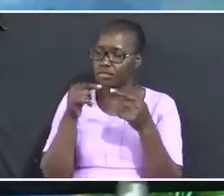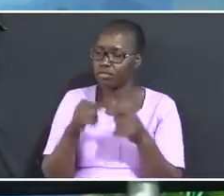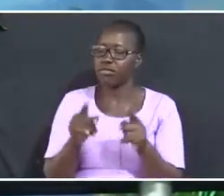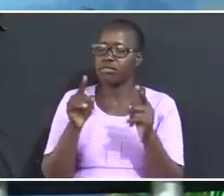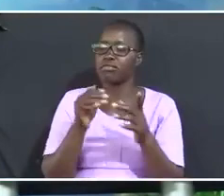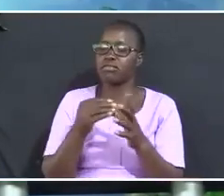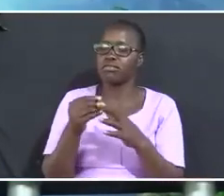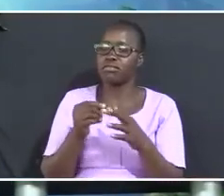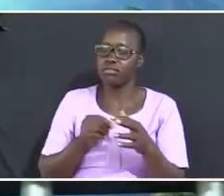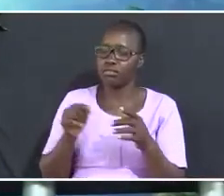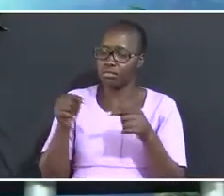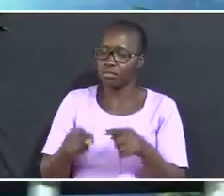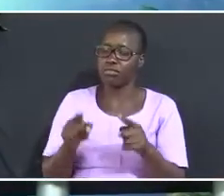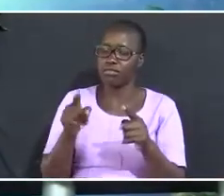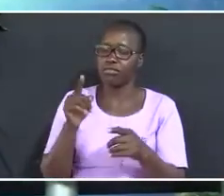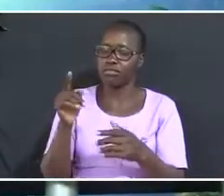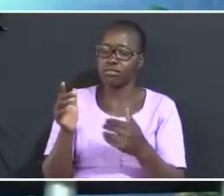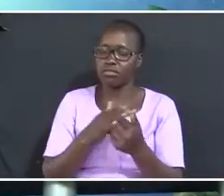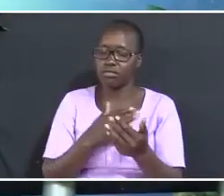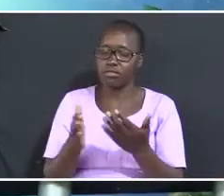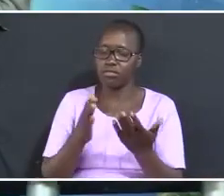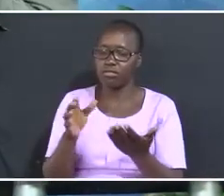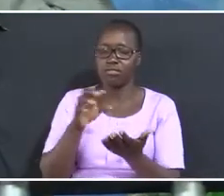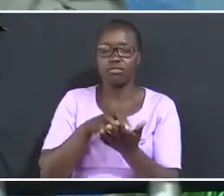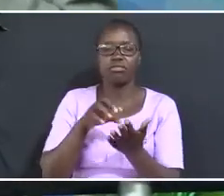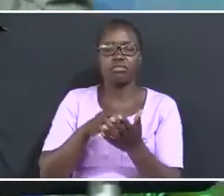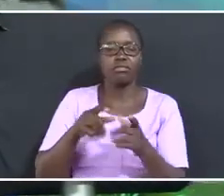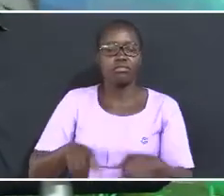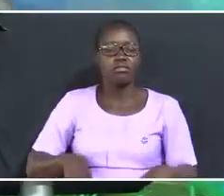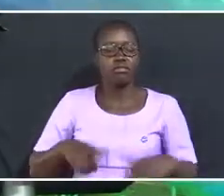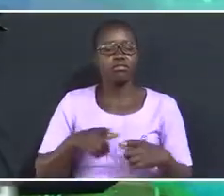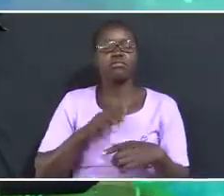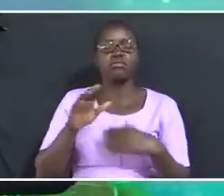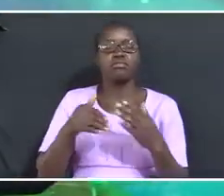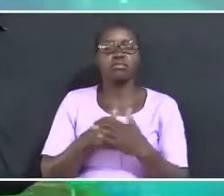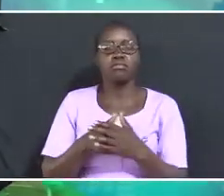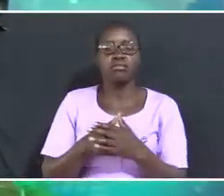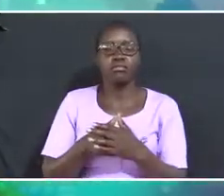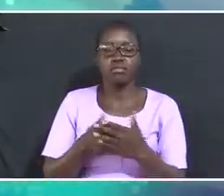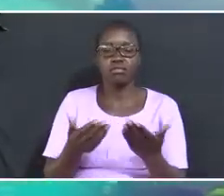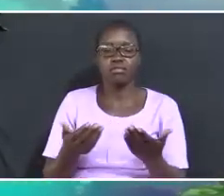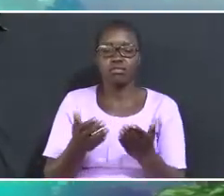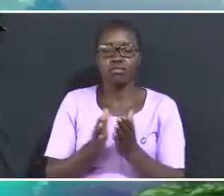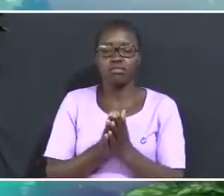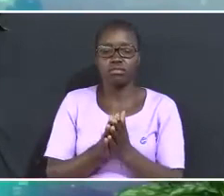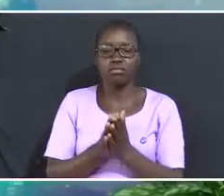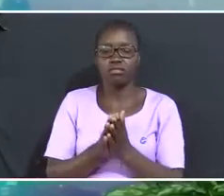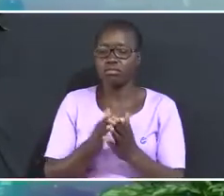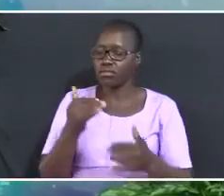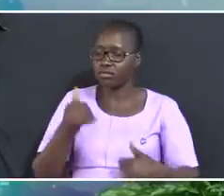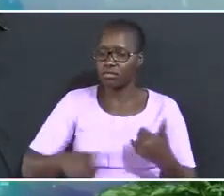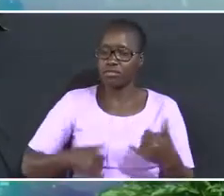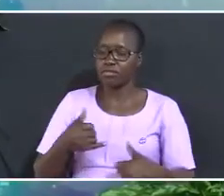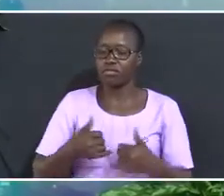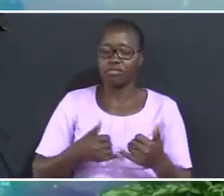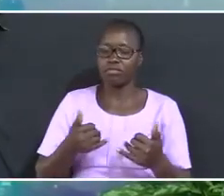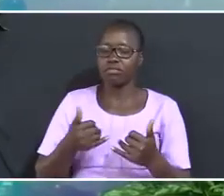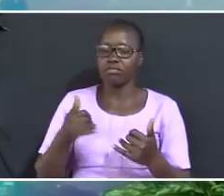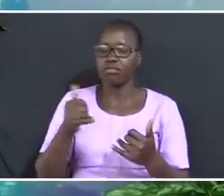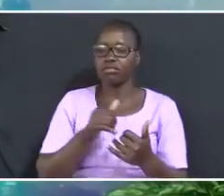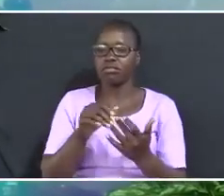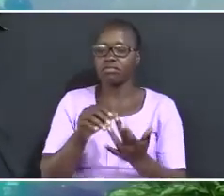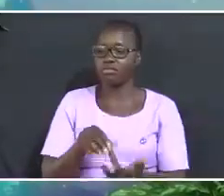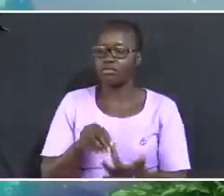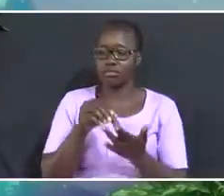or herself, regardless of the station of life or the age or whatever you enjoy any privilege.